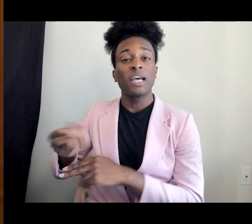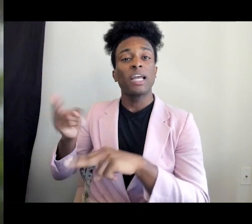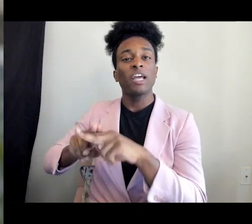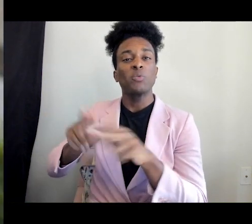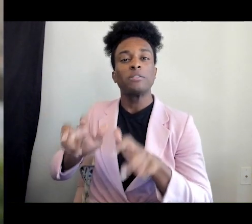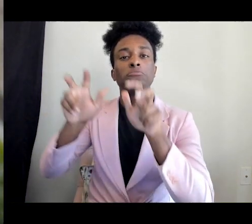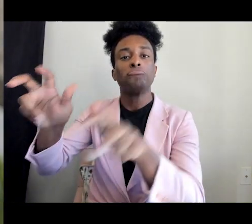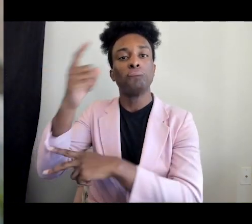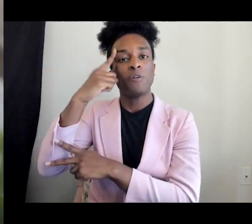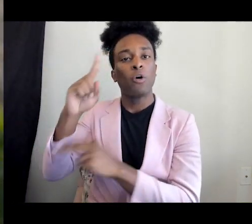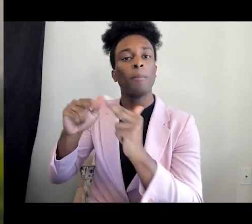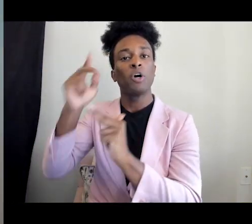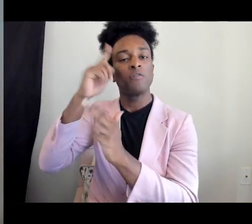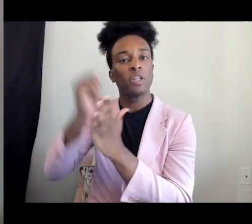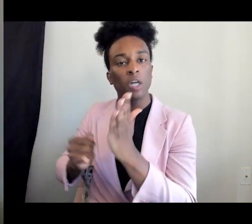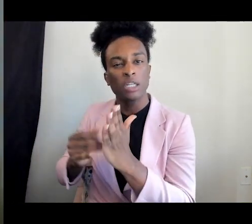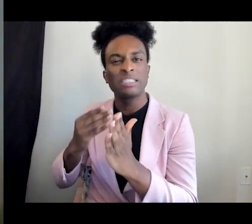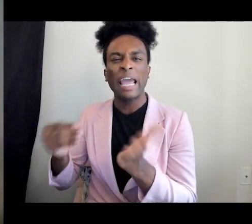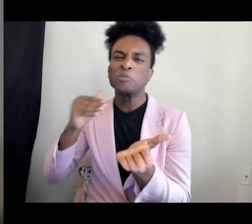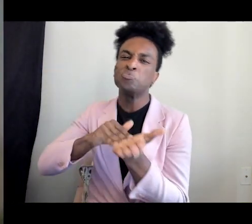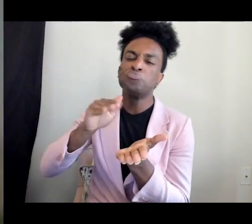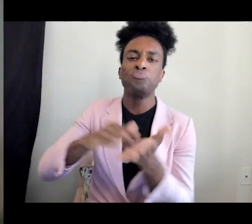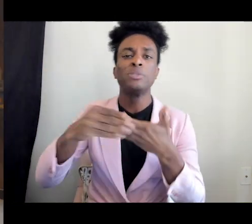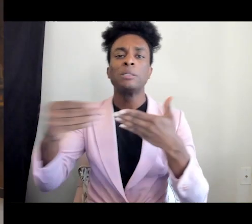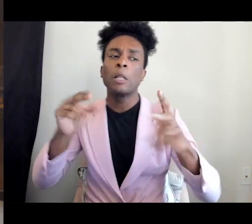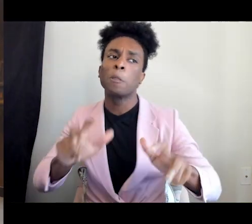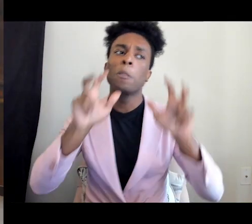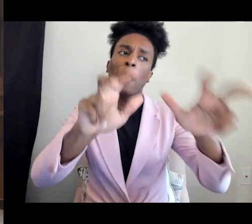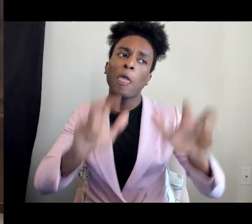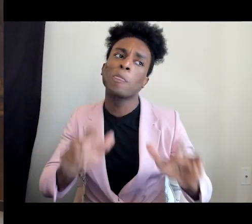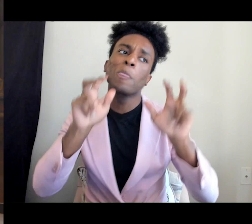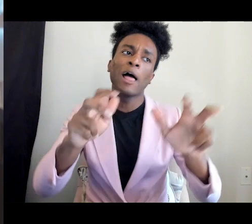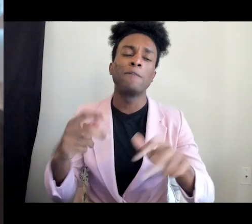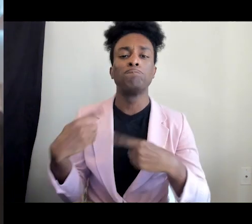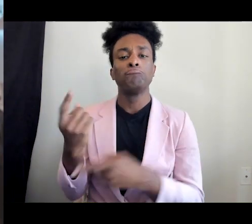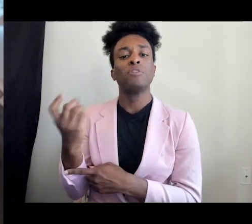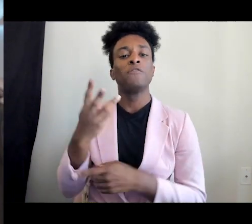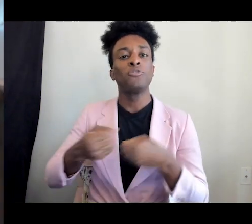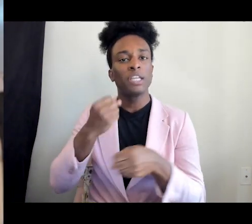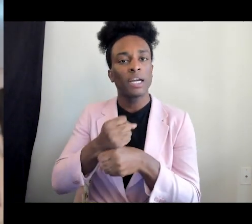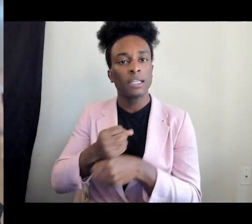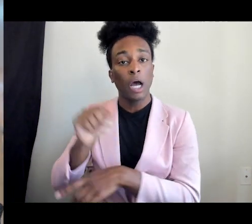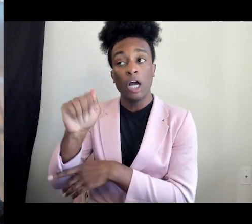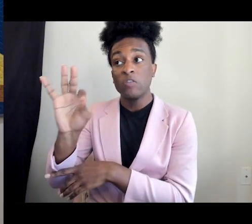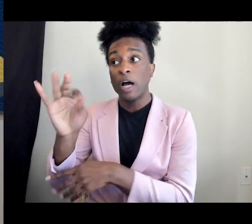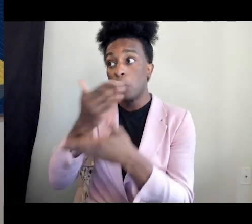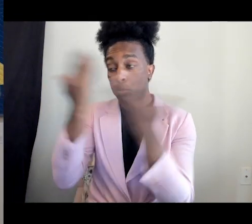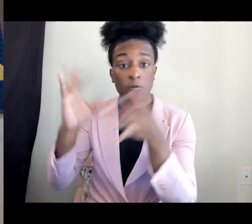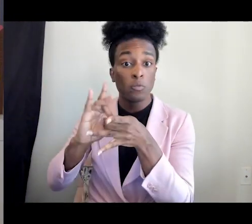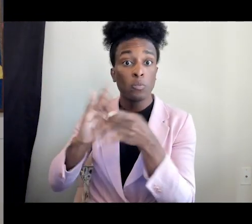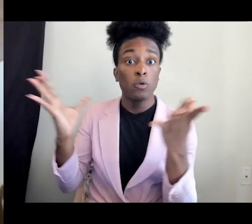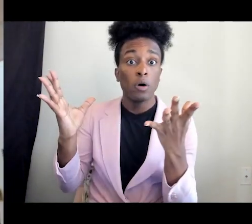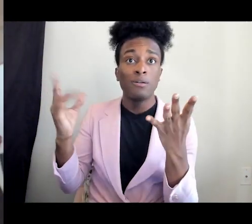for the Arts and multiple millions of dollars throughout the past several years. There's no way without ArtsFund that